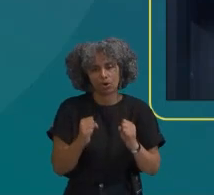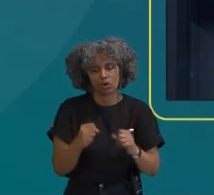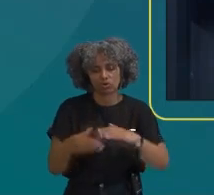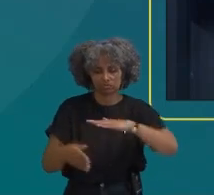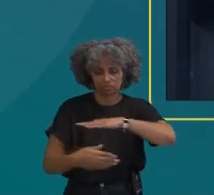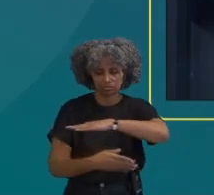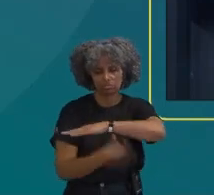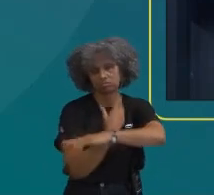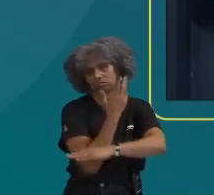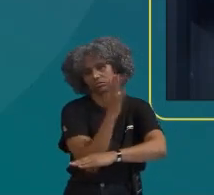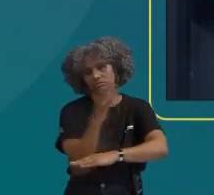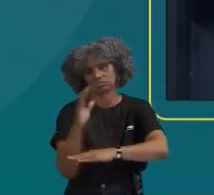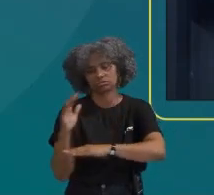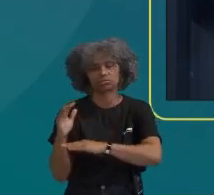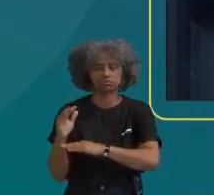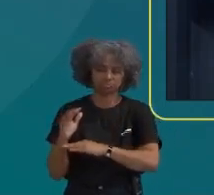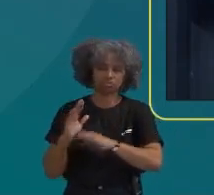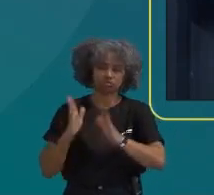and we are growing